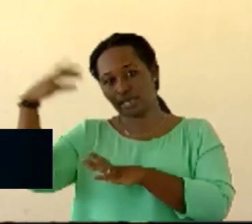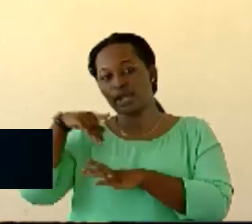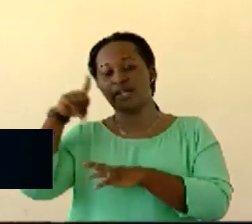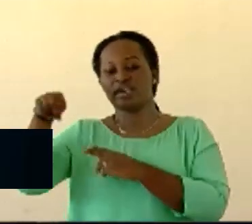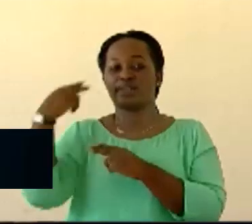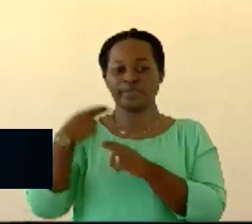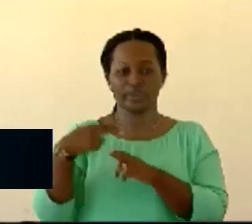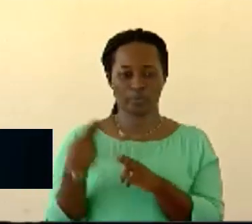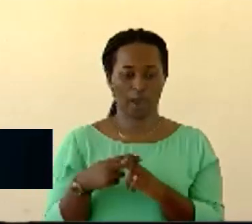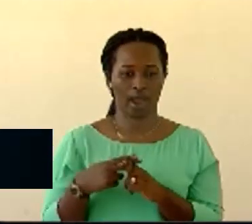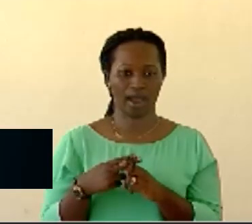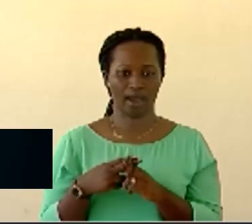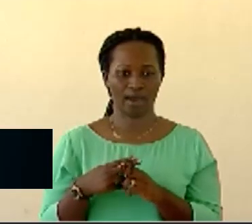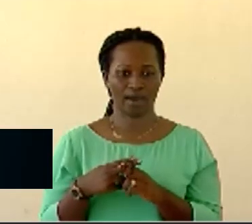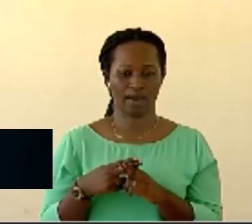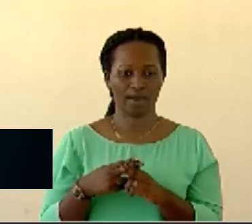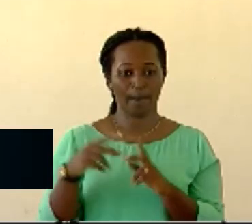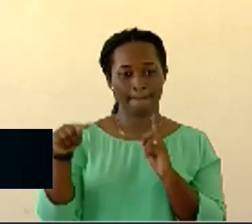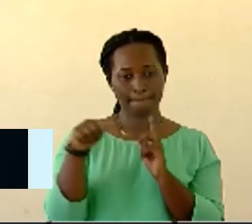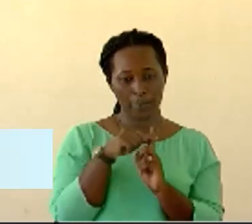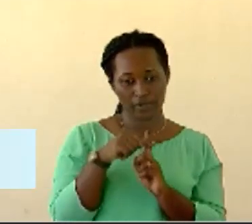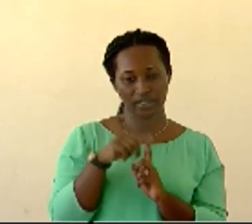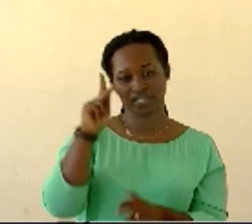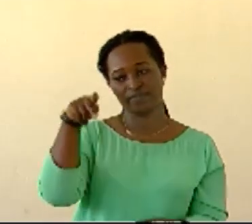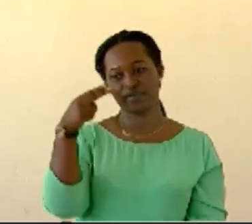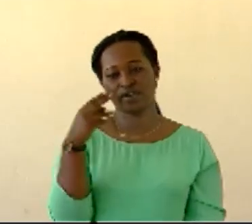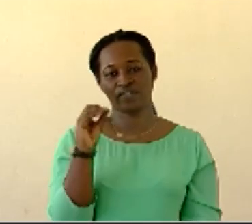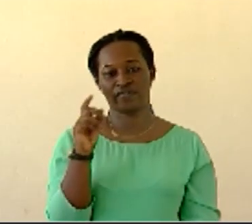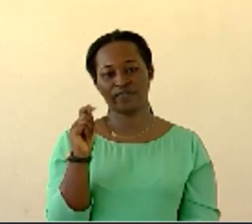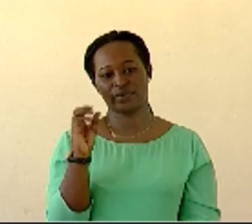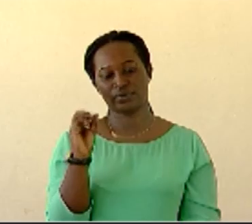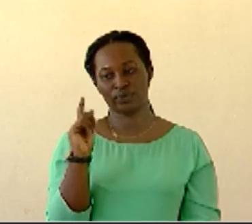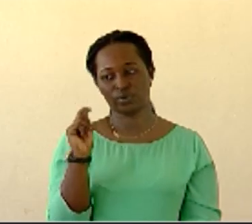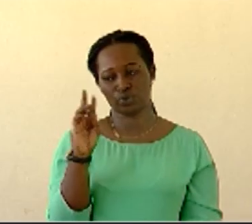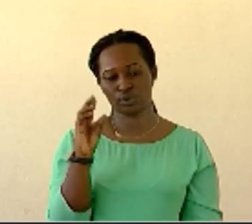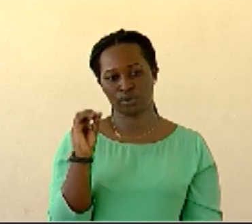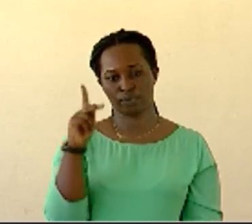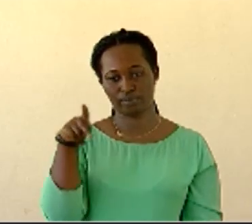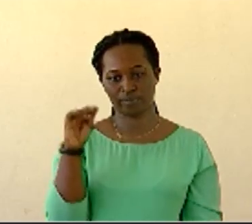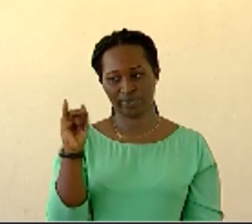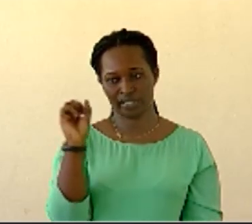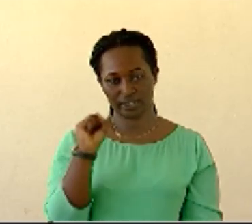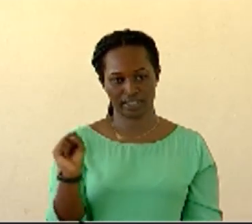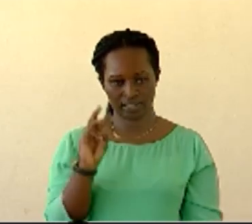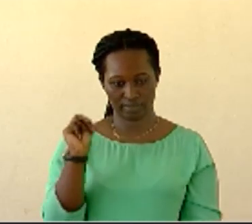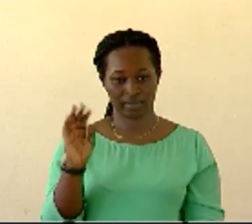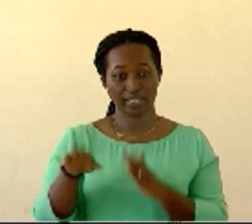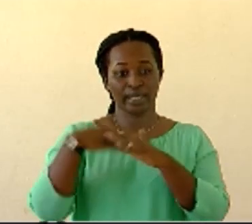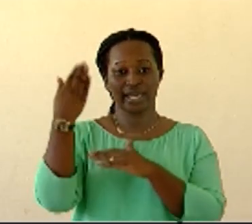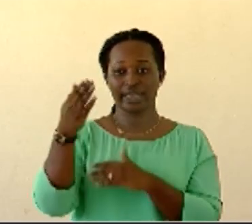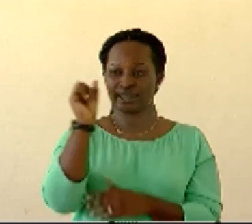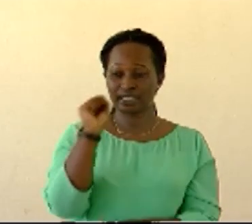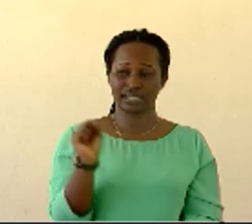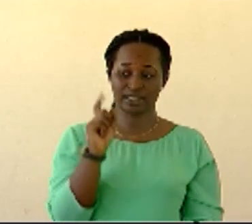we call positive phototropism. And then the stem of plant